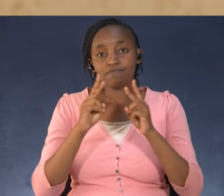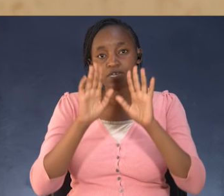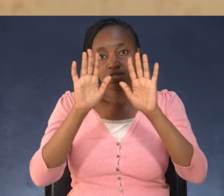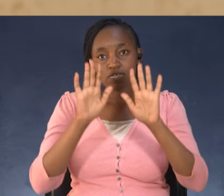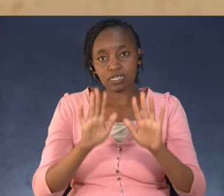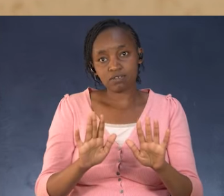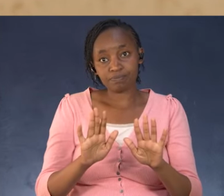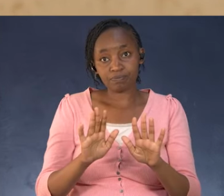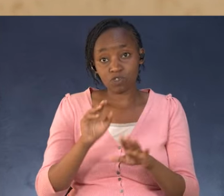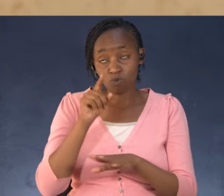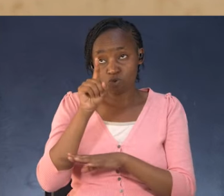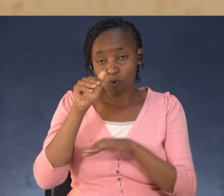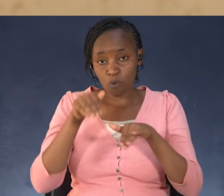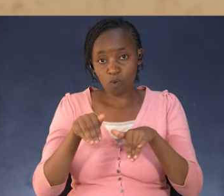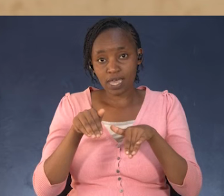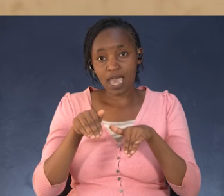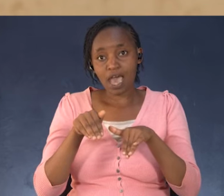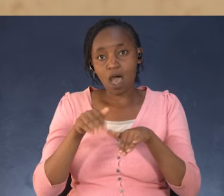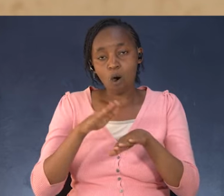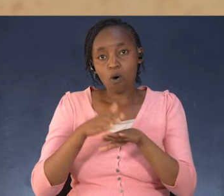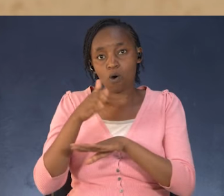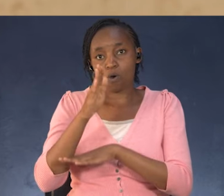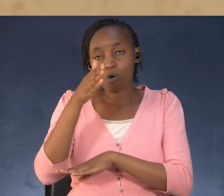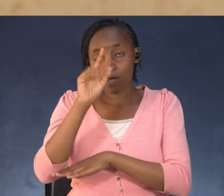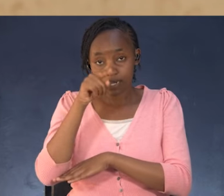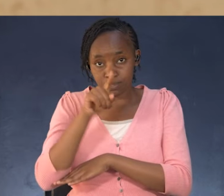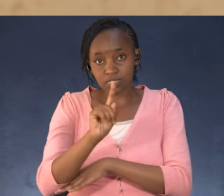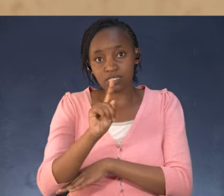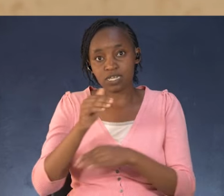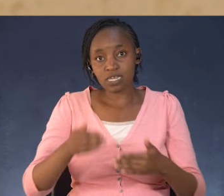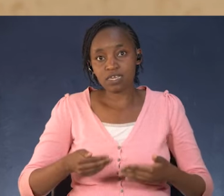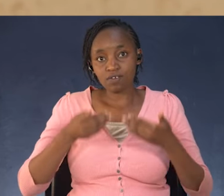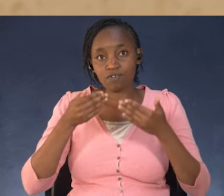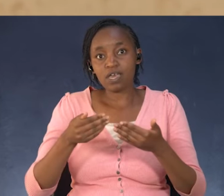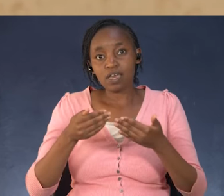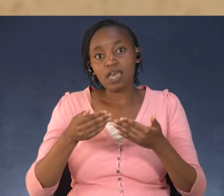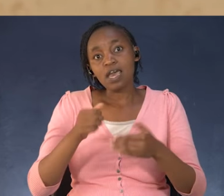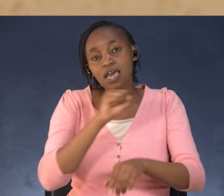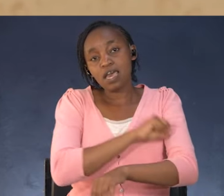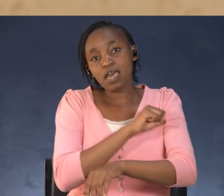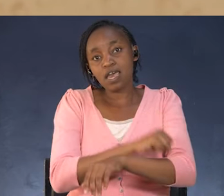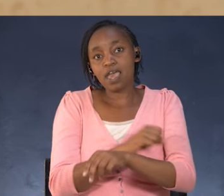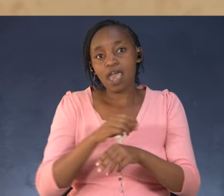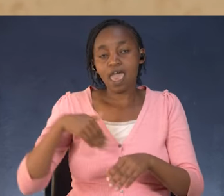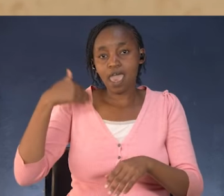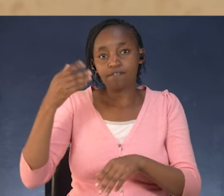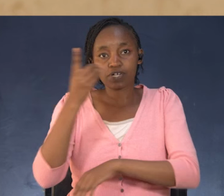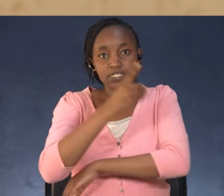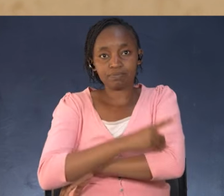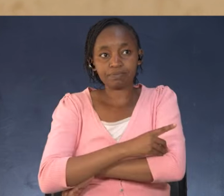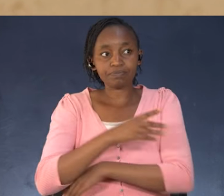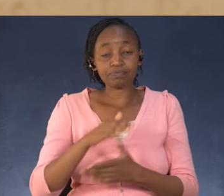so it is important that as you wait upon the Lord, that God Himself will give you the strength you need for